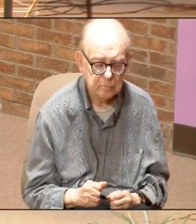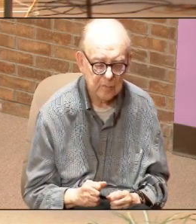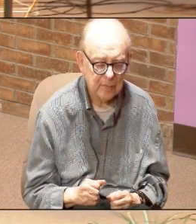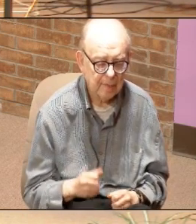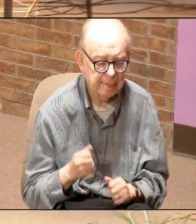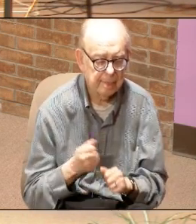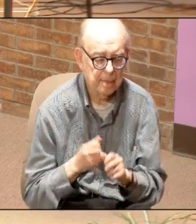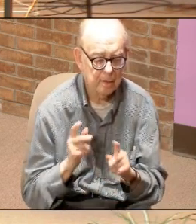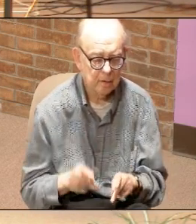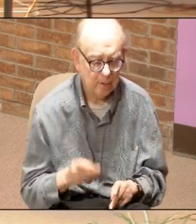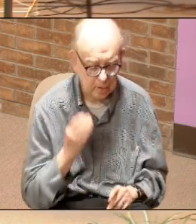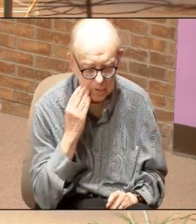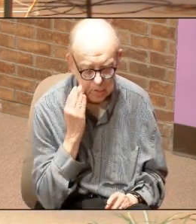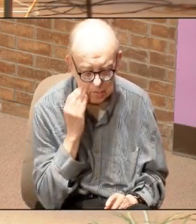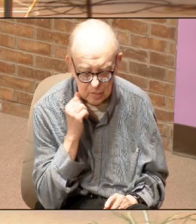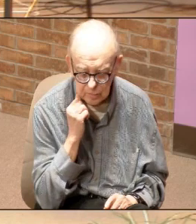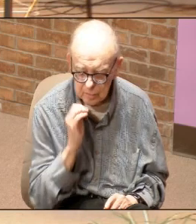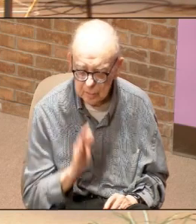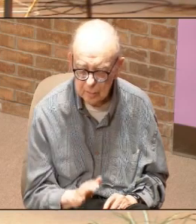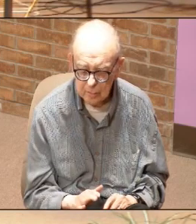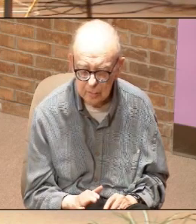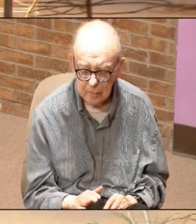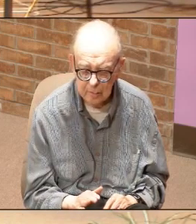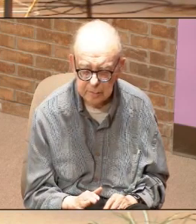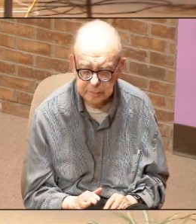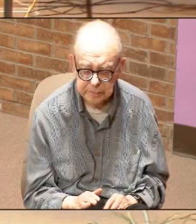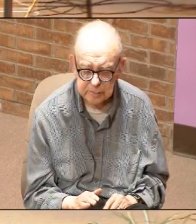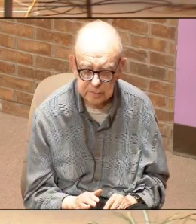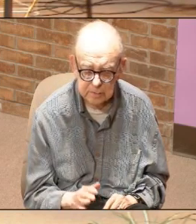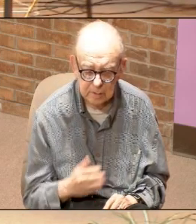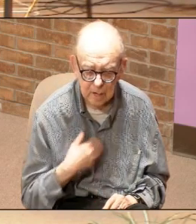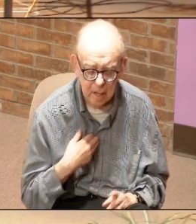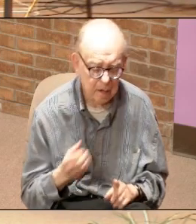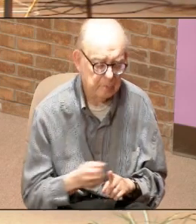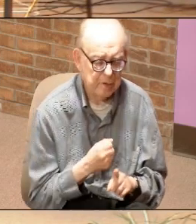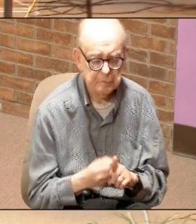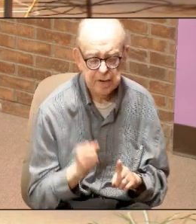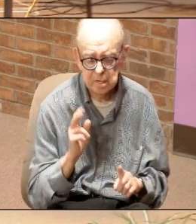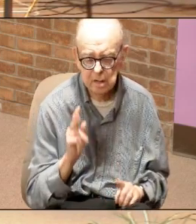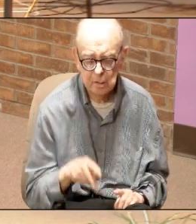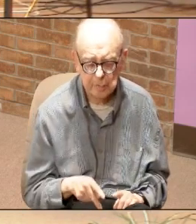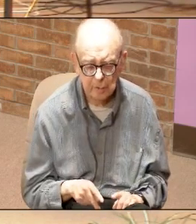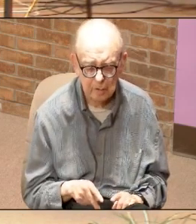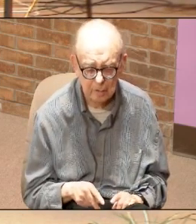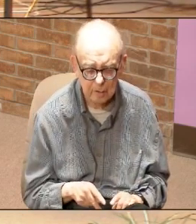So everybody now knows this little girl has been beaten up.